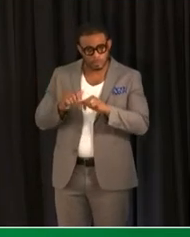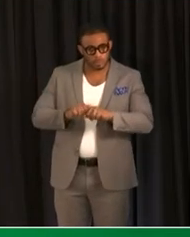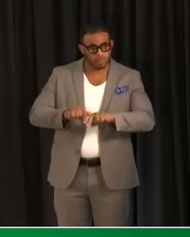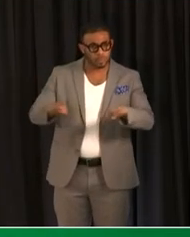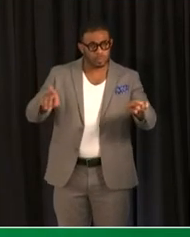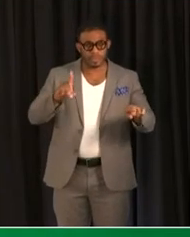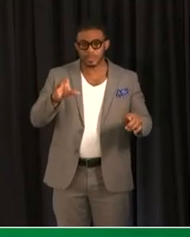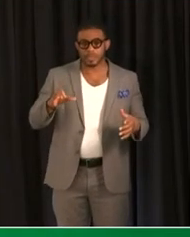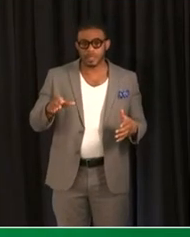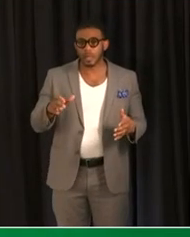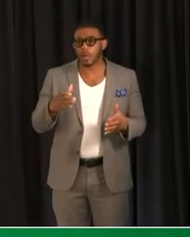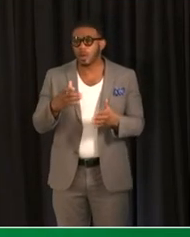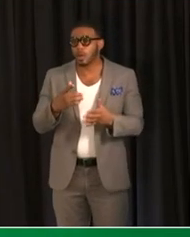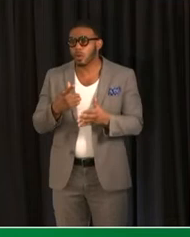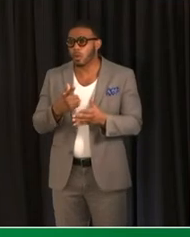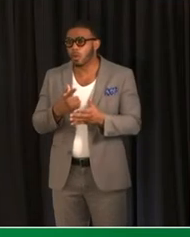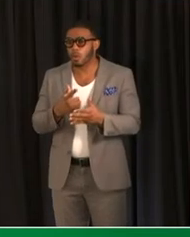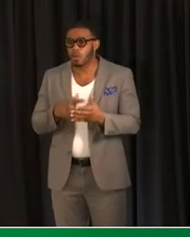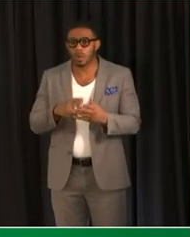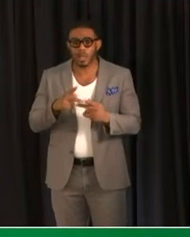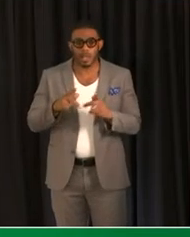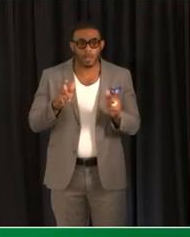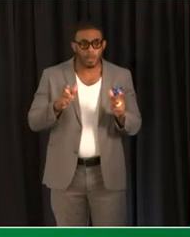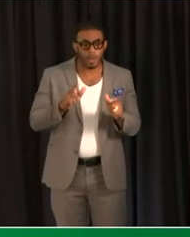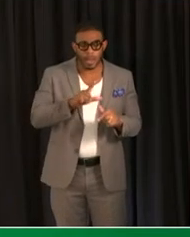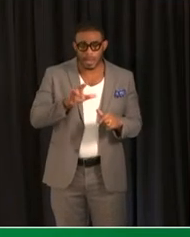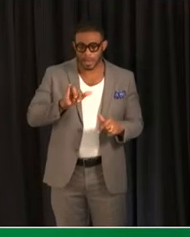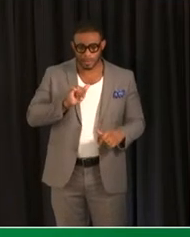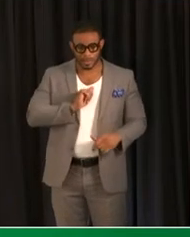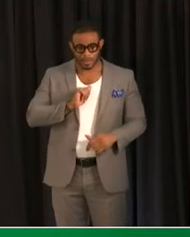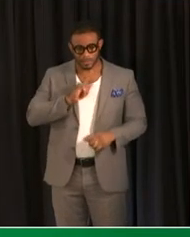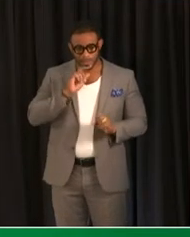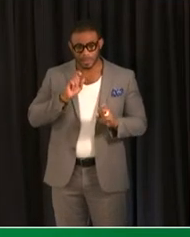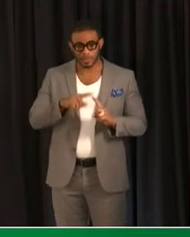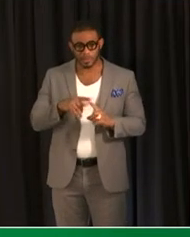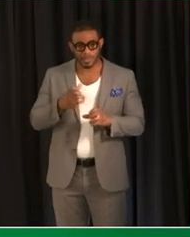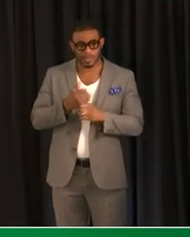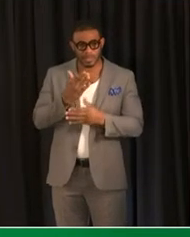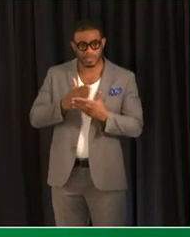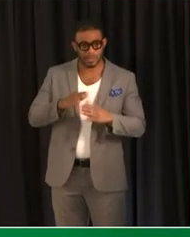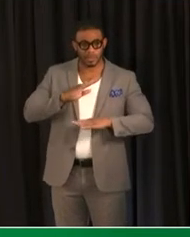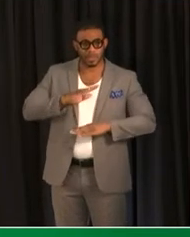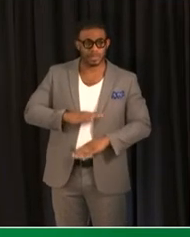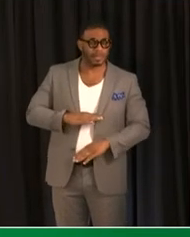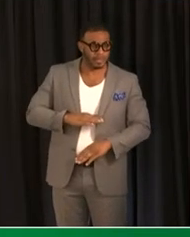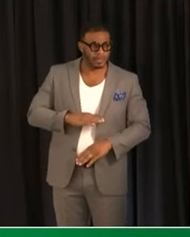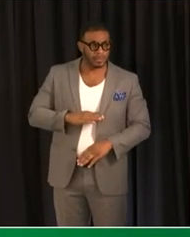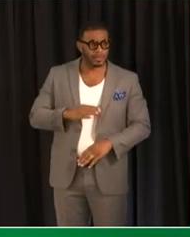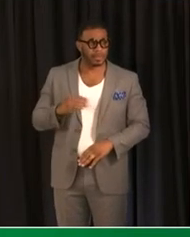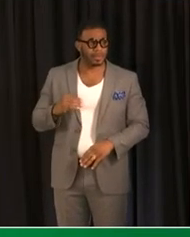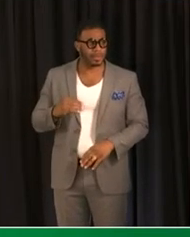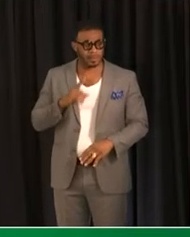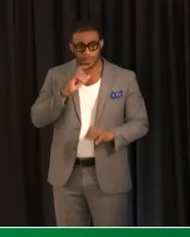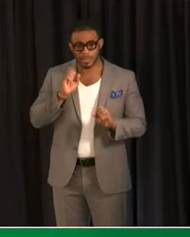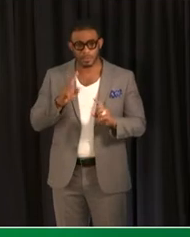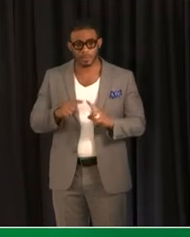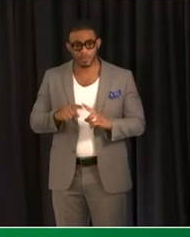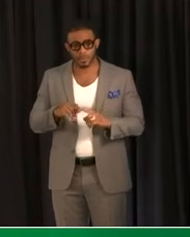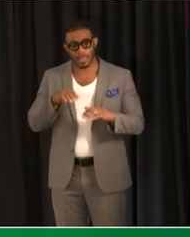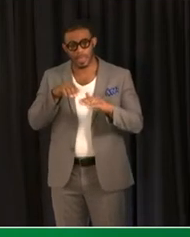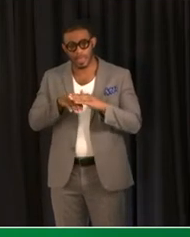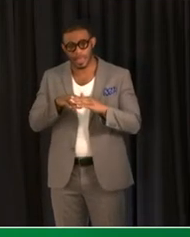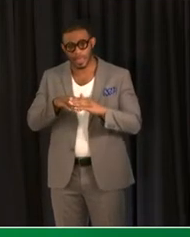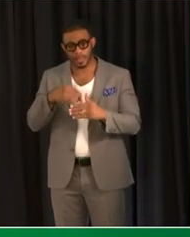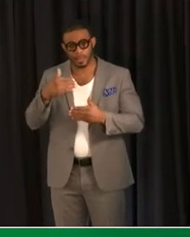to the district, when will the small landlords like myself be able to get some relief and be able